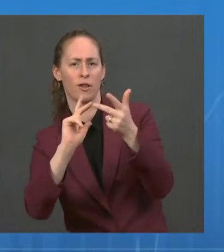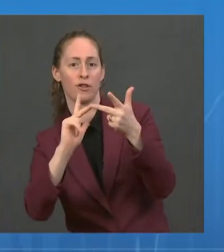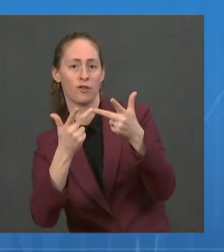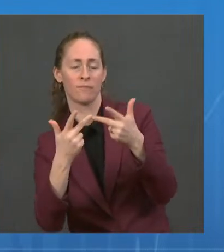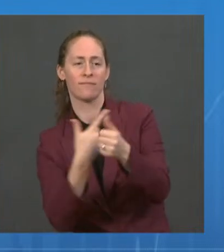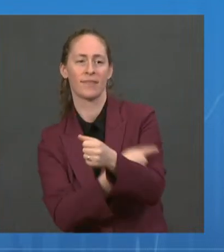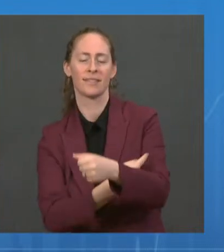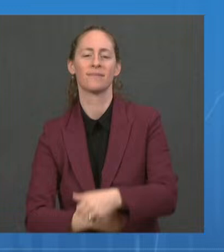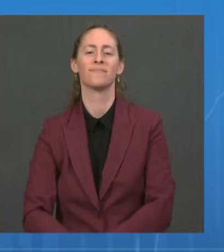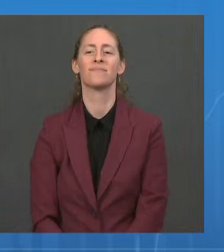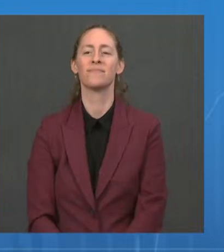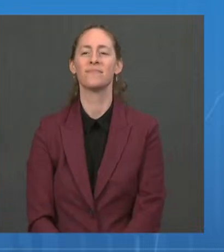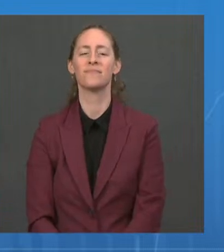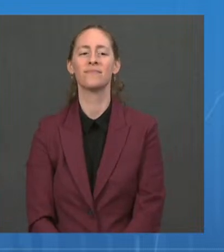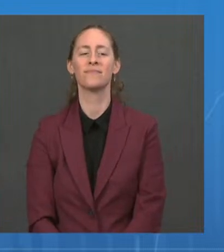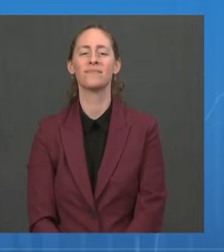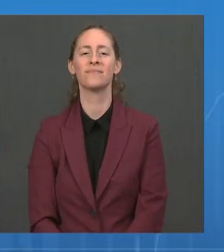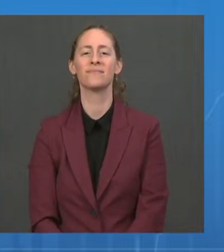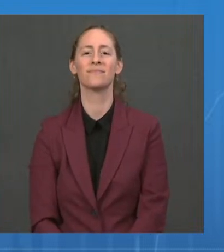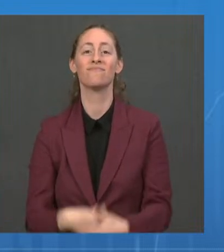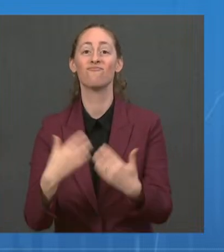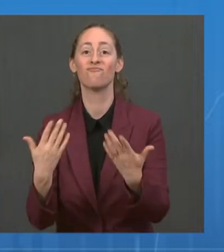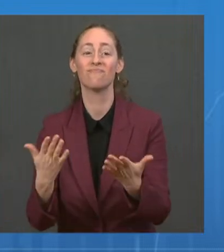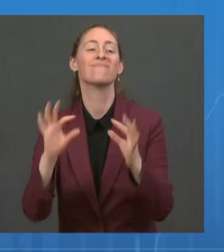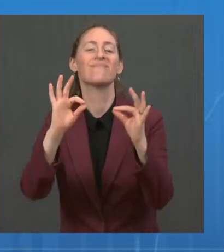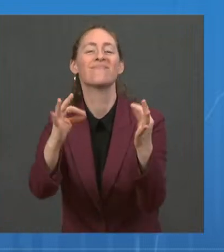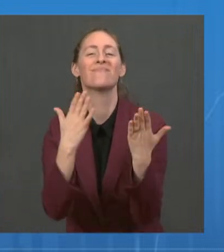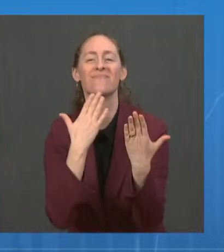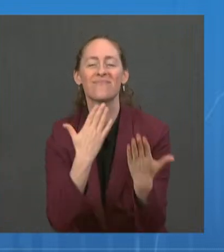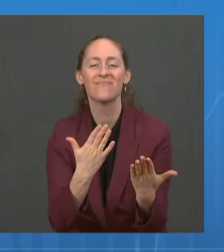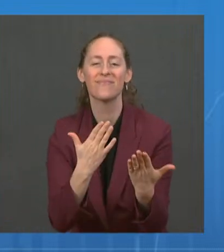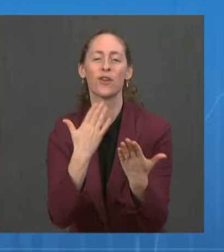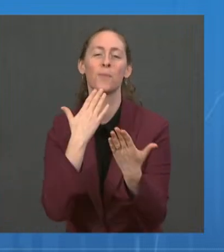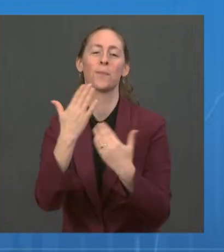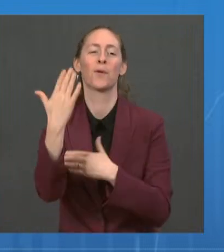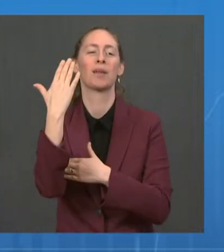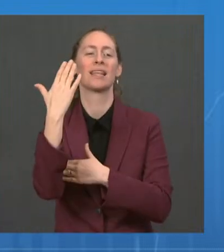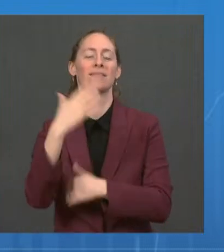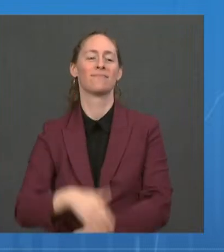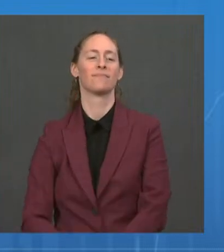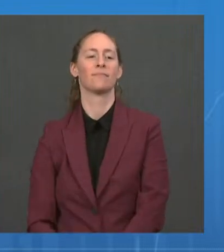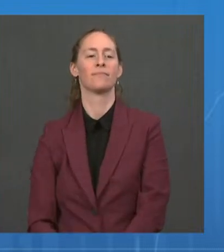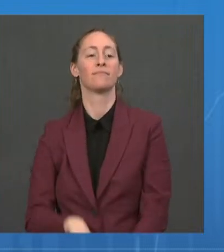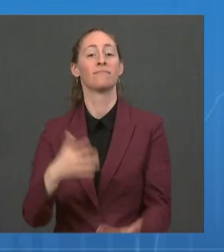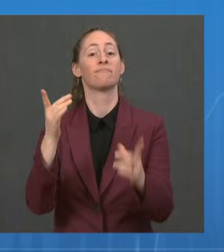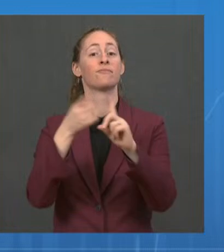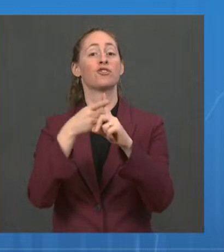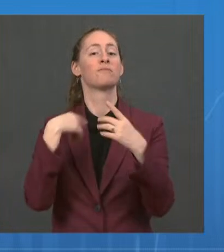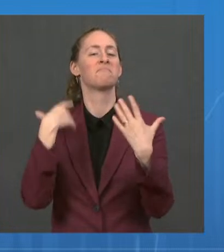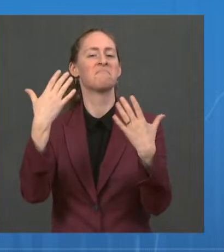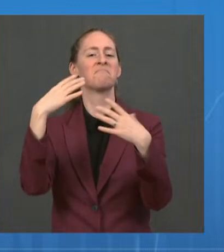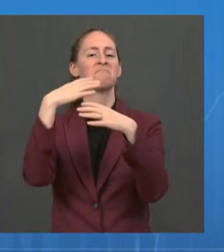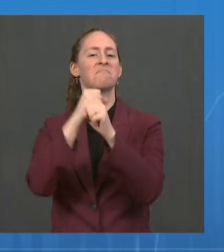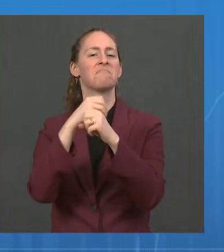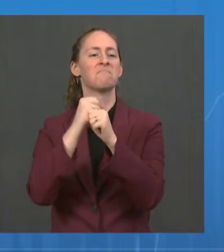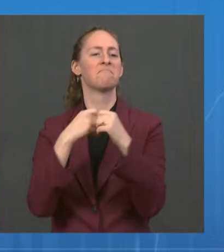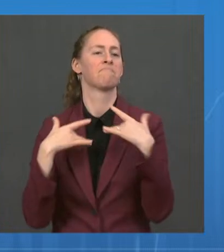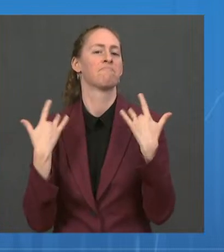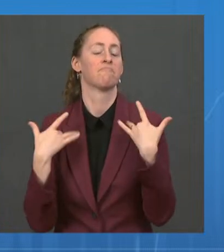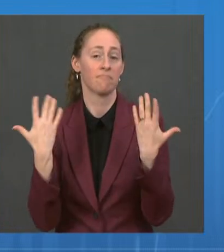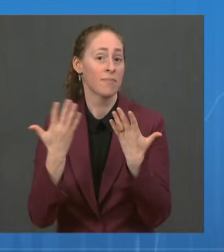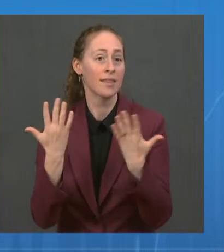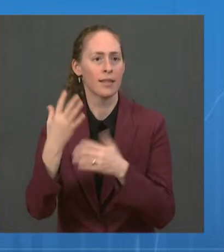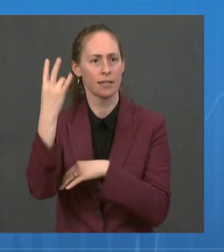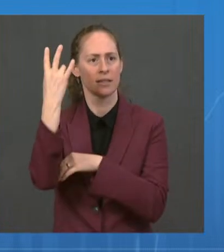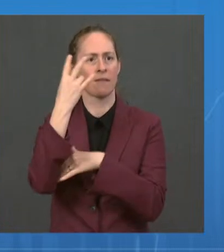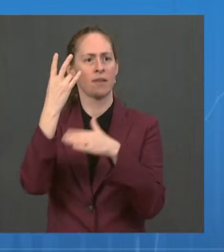Dr. Walensky. Thank you, Jeff. Good morning. Let's begin with an overview of the data. Today, our 7-day average of cases is